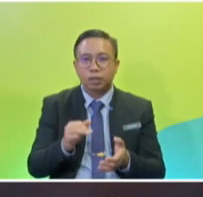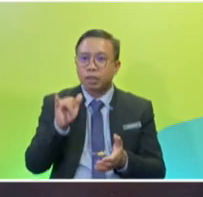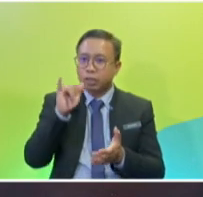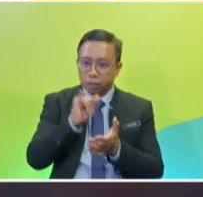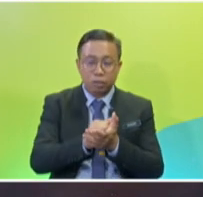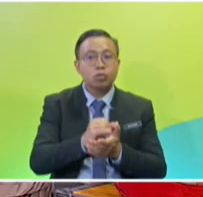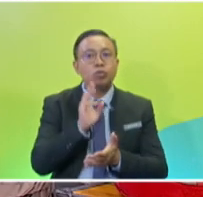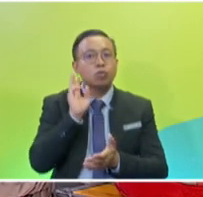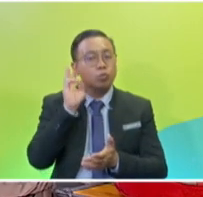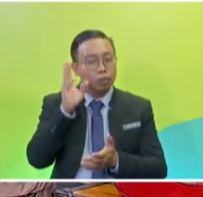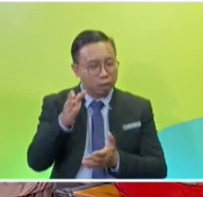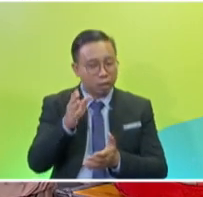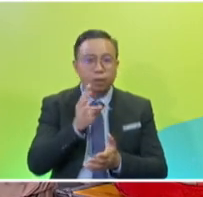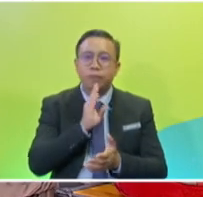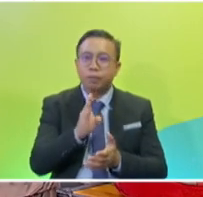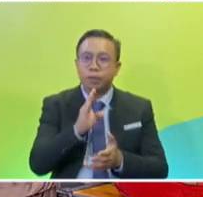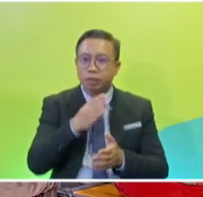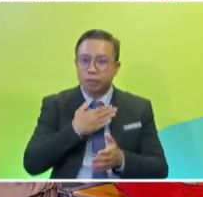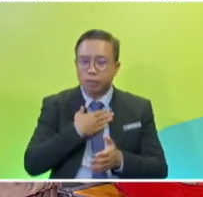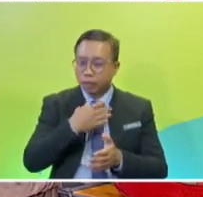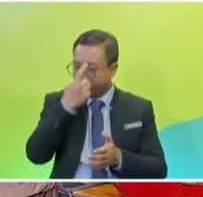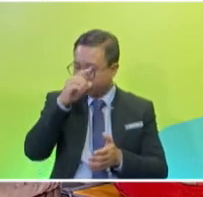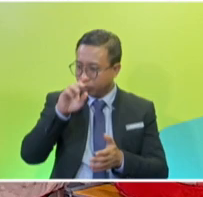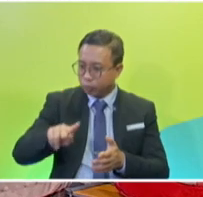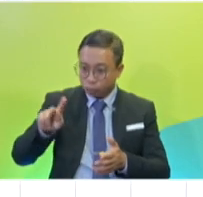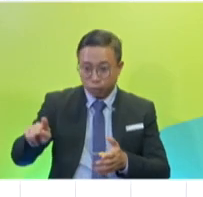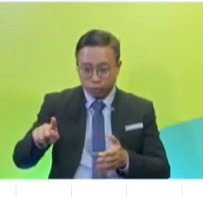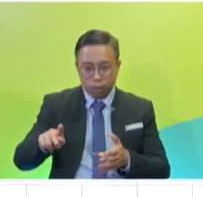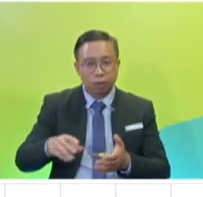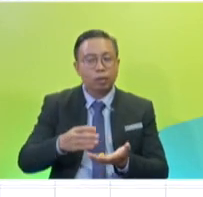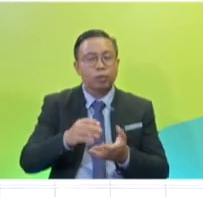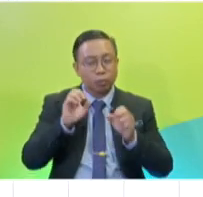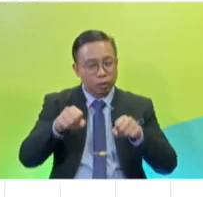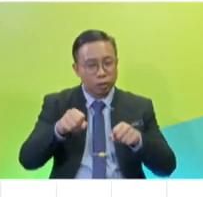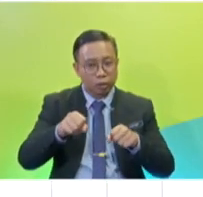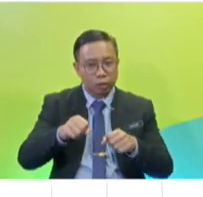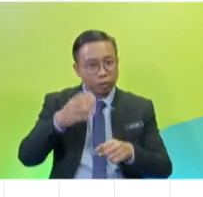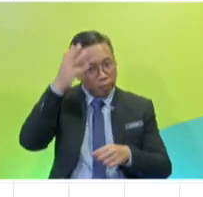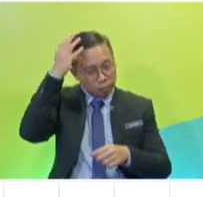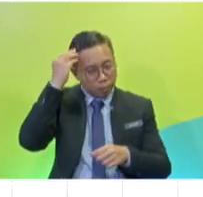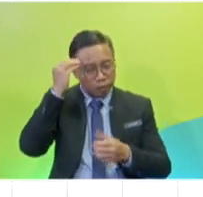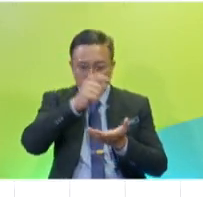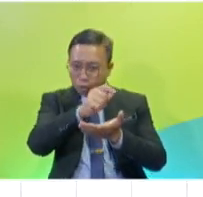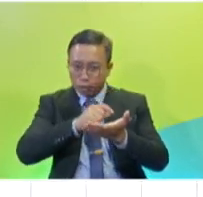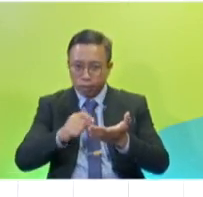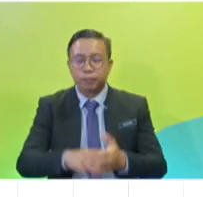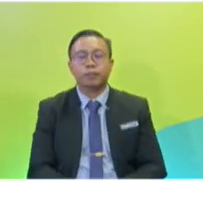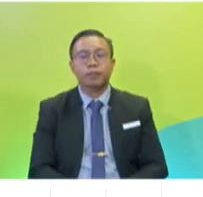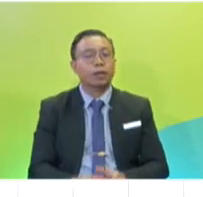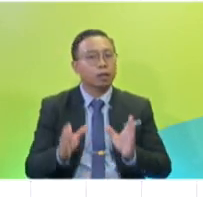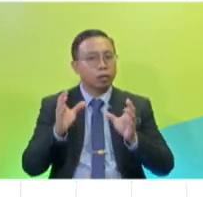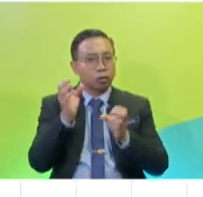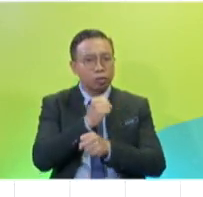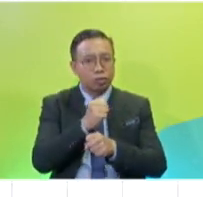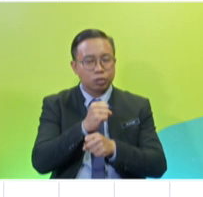be the best turning point for my pupils in mastering writing. Ah. So doesn't that sound a more conclusion and a wish? Yes.